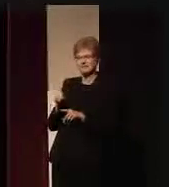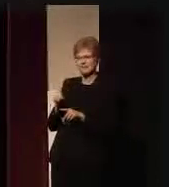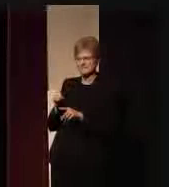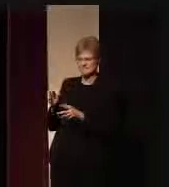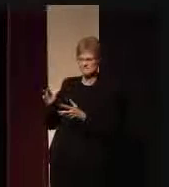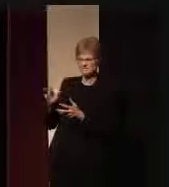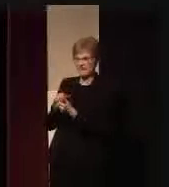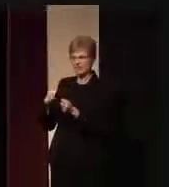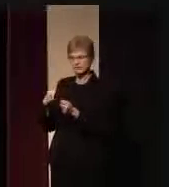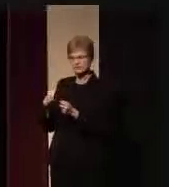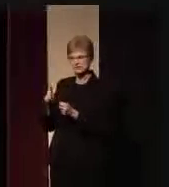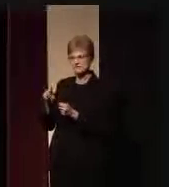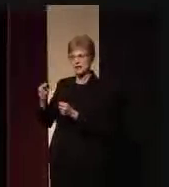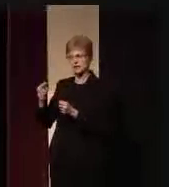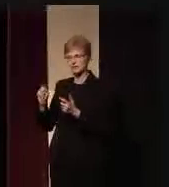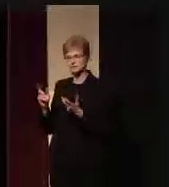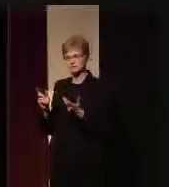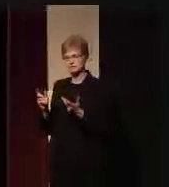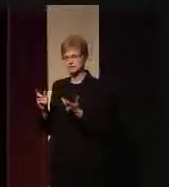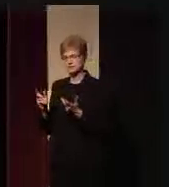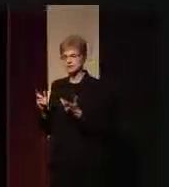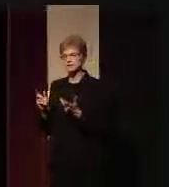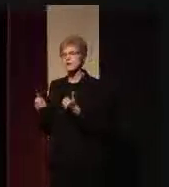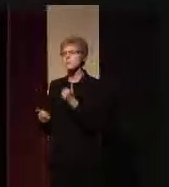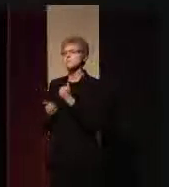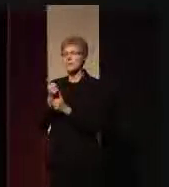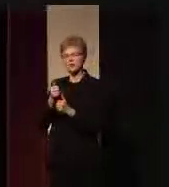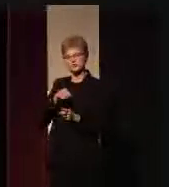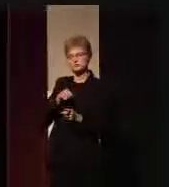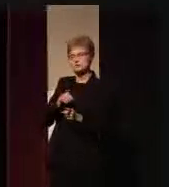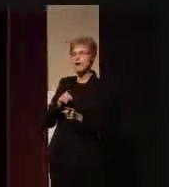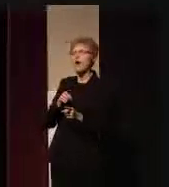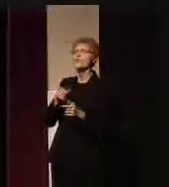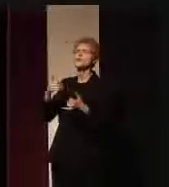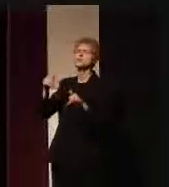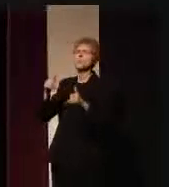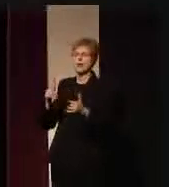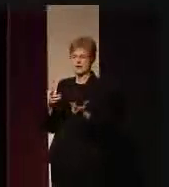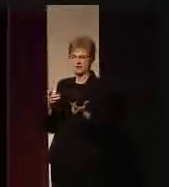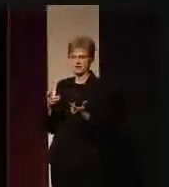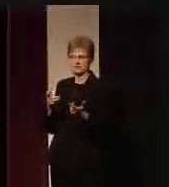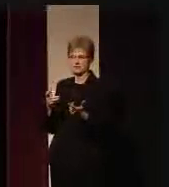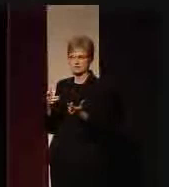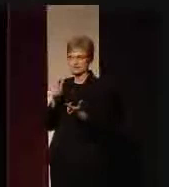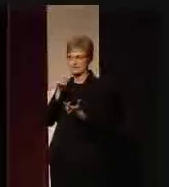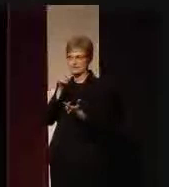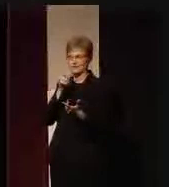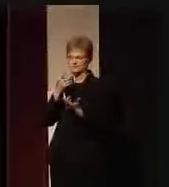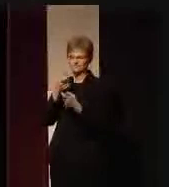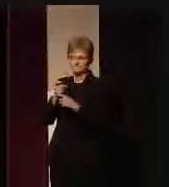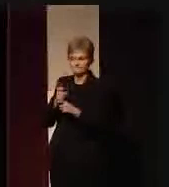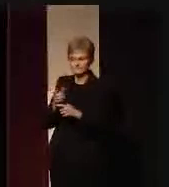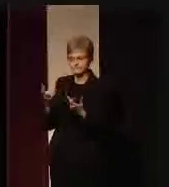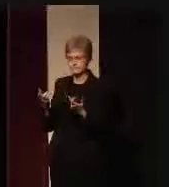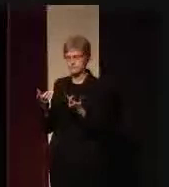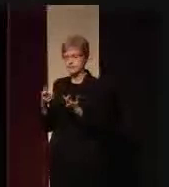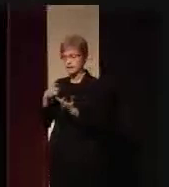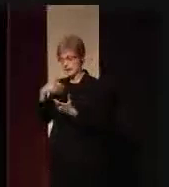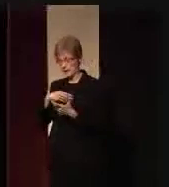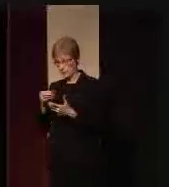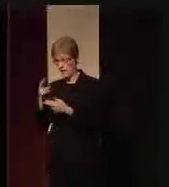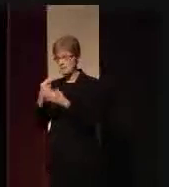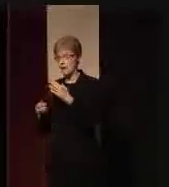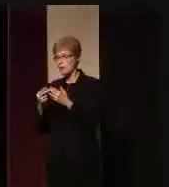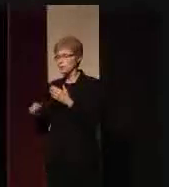Many called the latter simply playing around. Both black and white subjects are more likely to rate